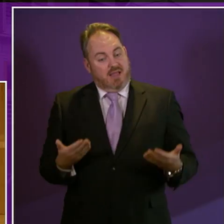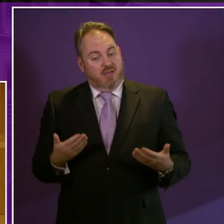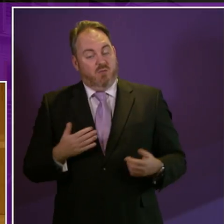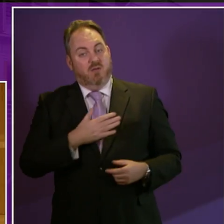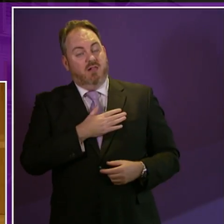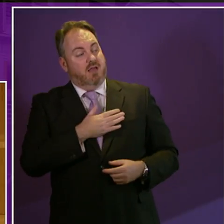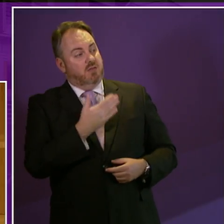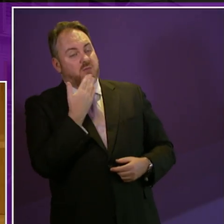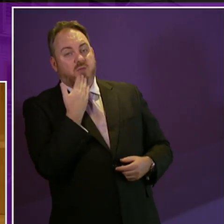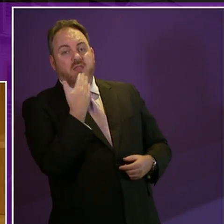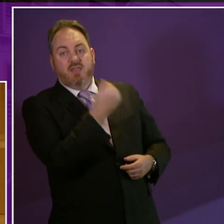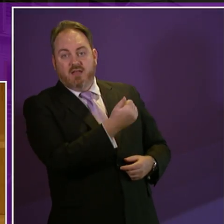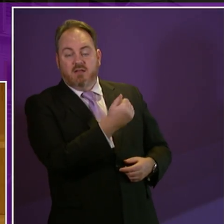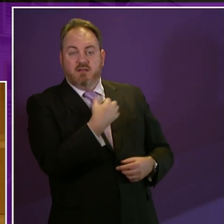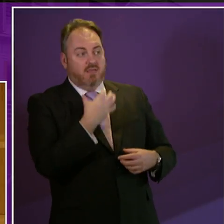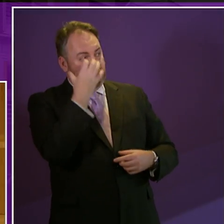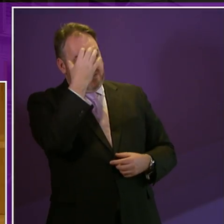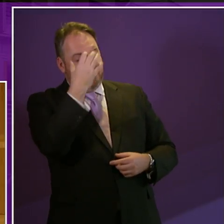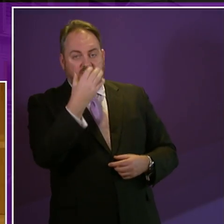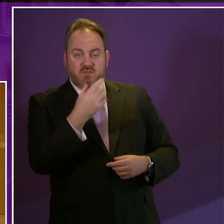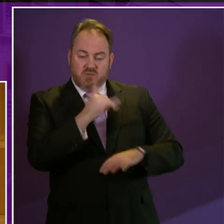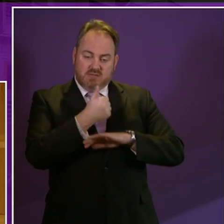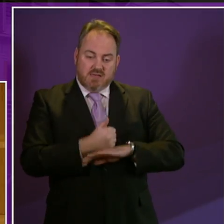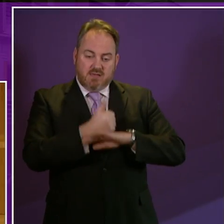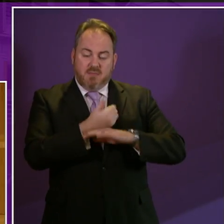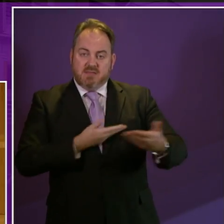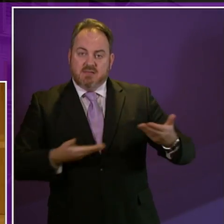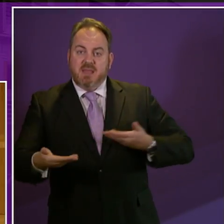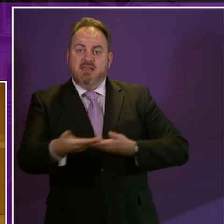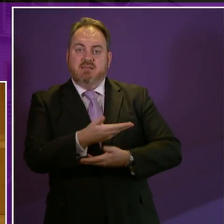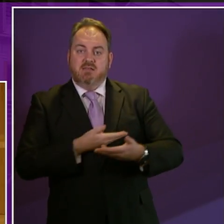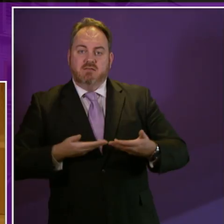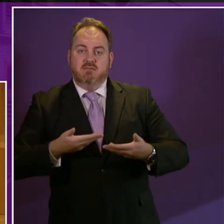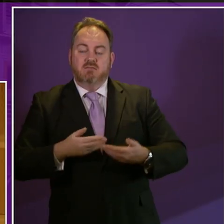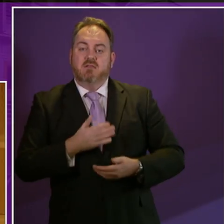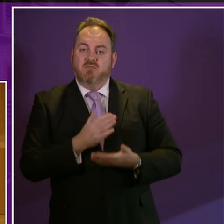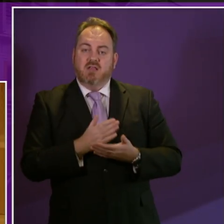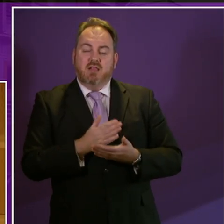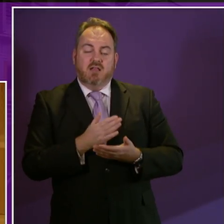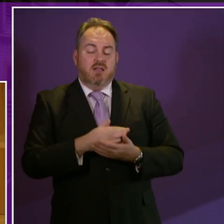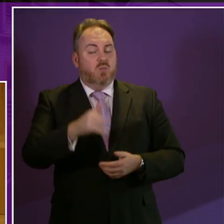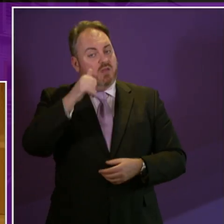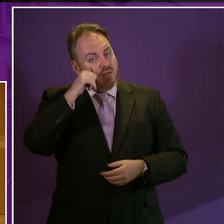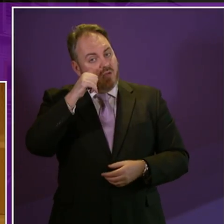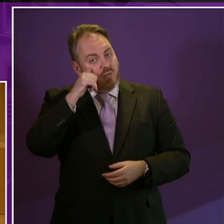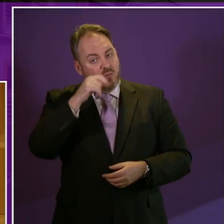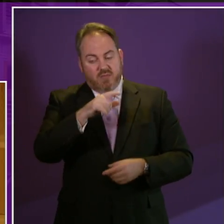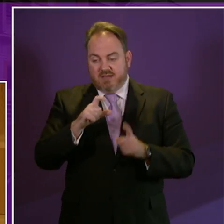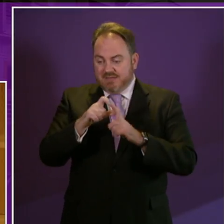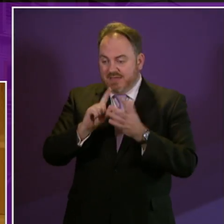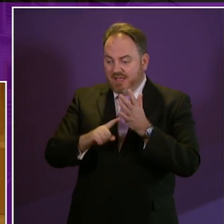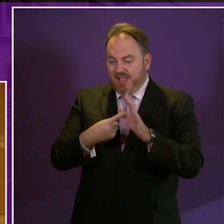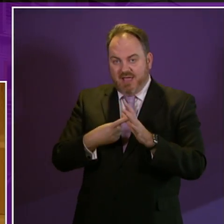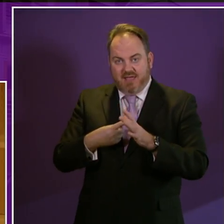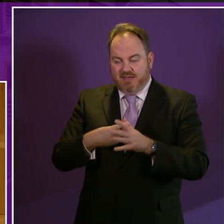thank the Government for this debate and this excellent motion their work in the last session to reverse the iniquitous DLA takeaway